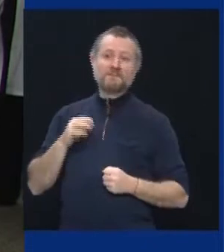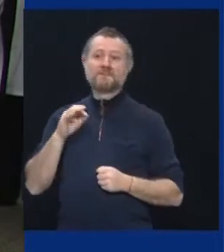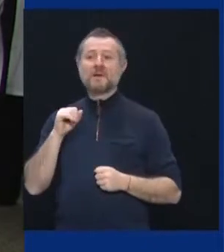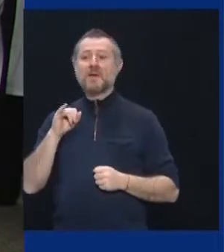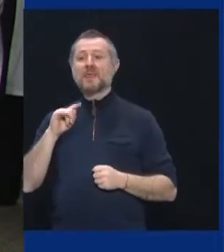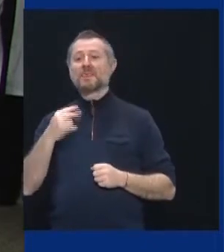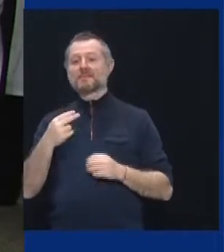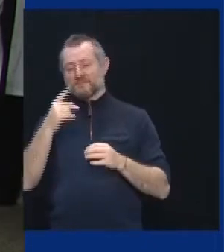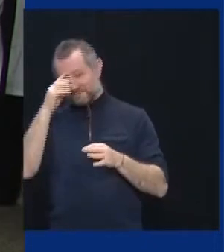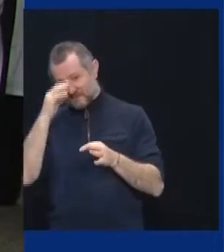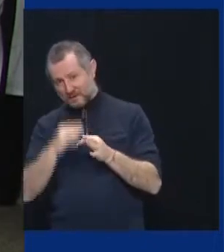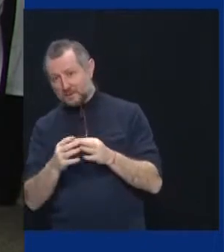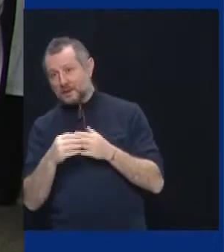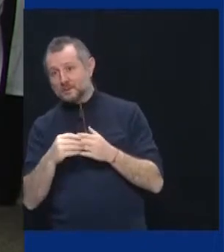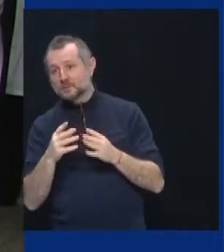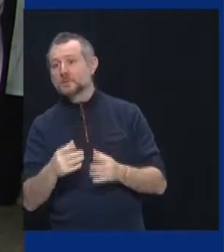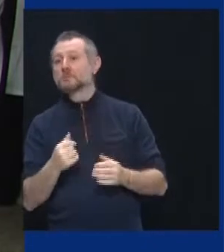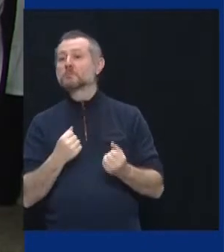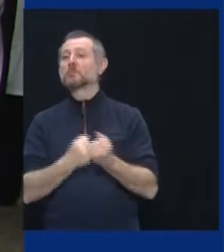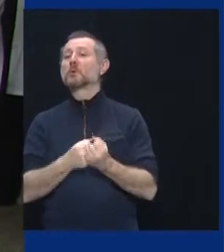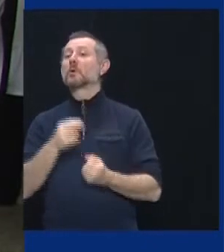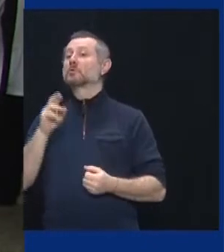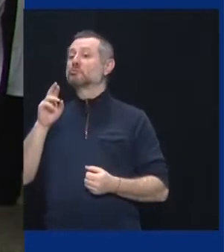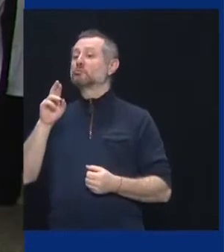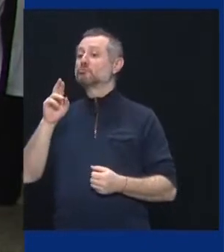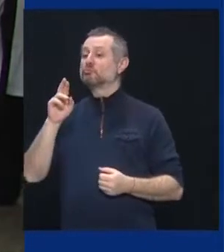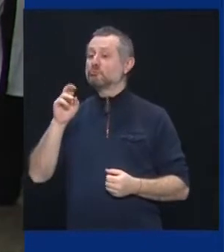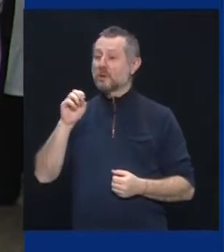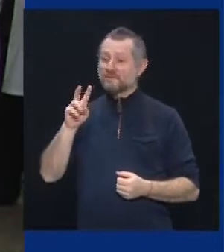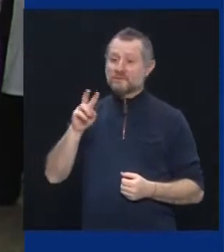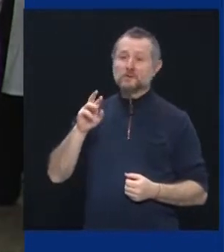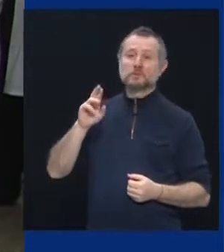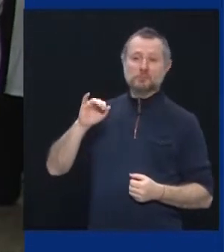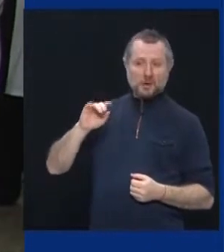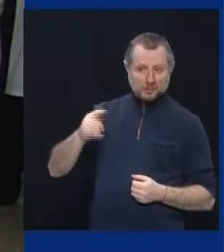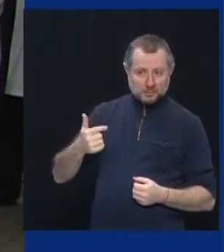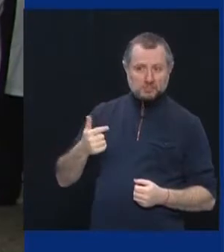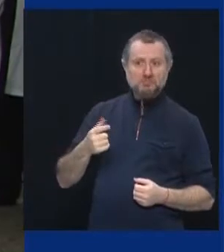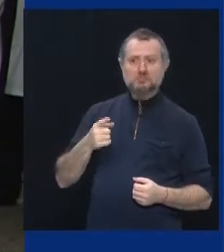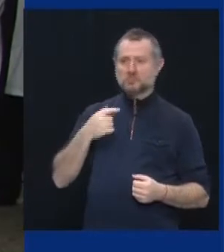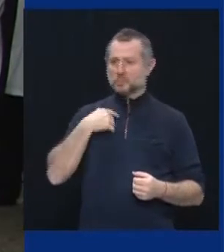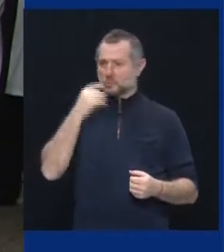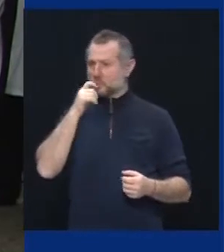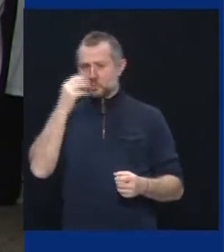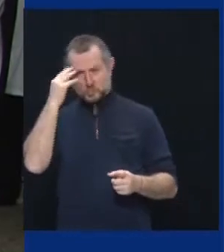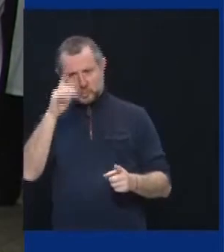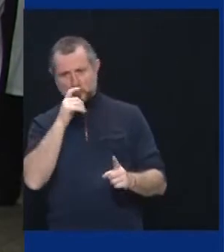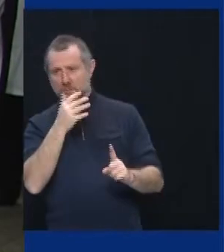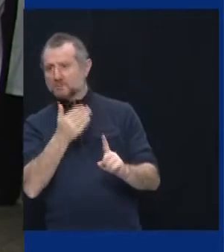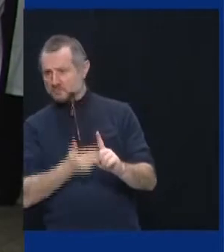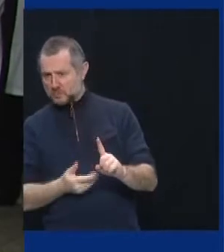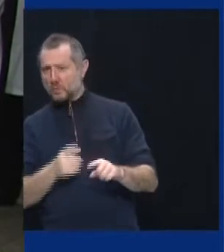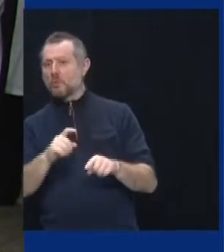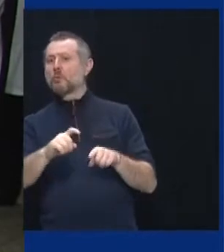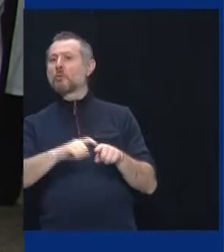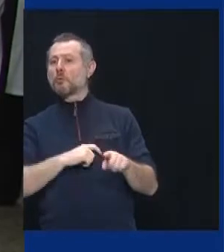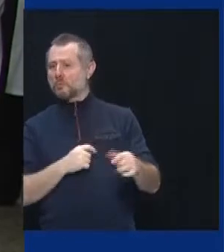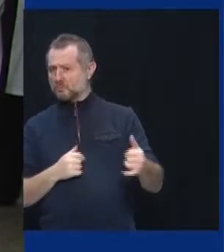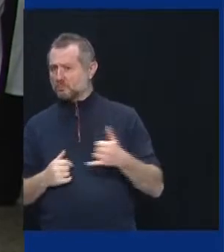Young, who I did not know well, called me up, Reverend Green, early on when there was some